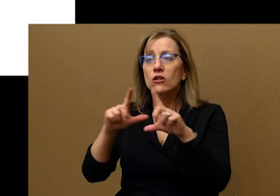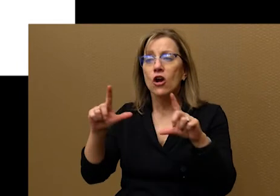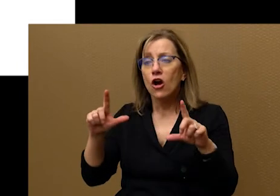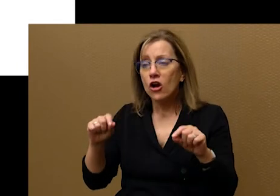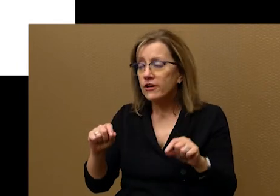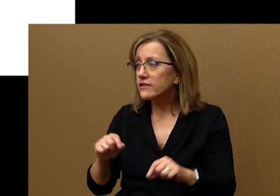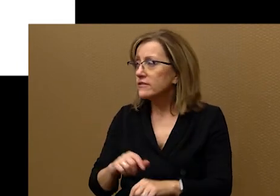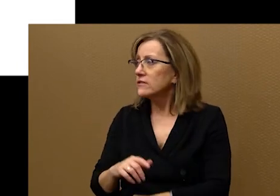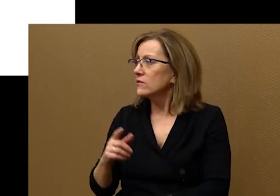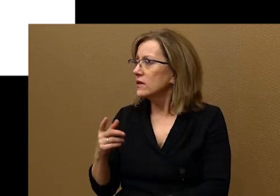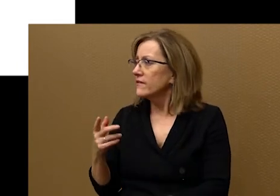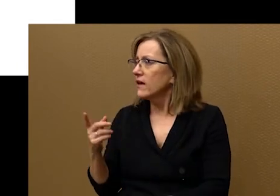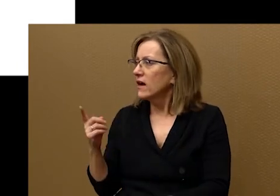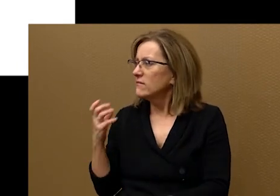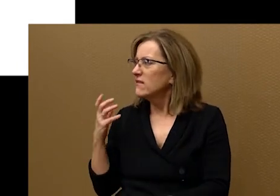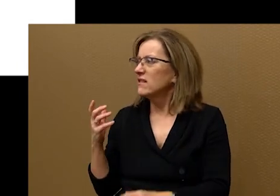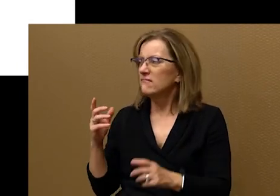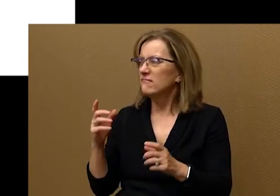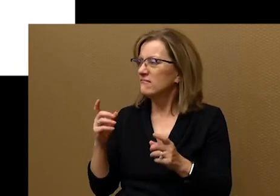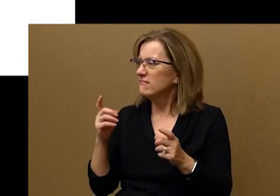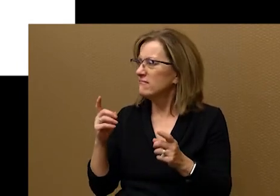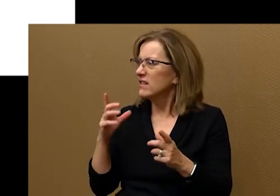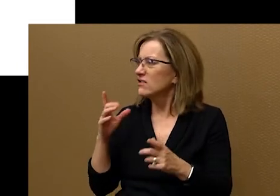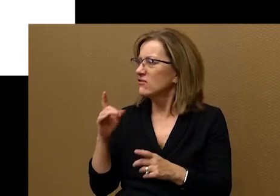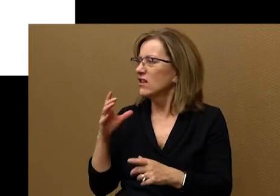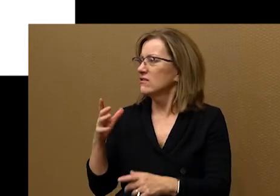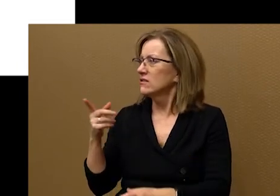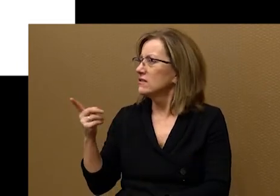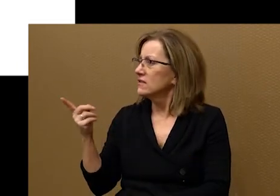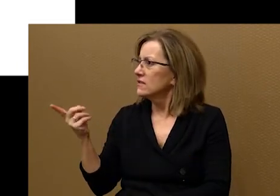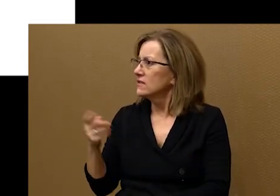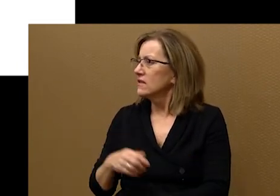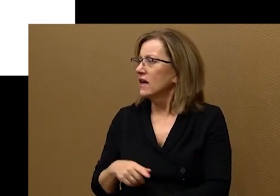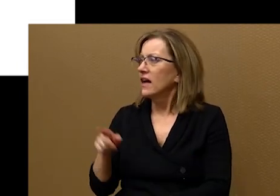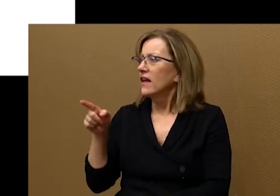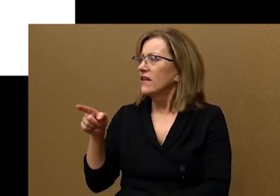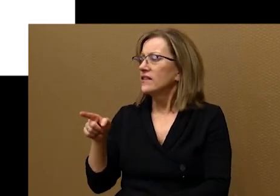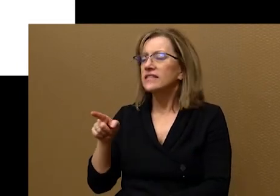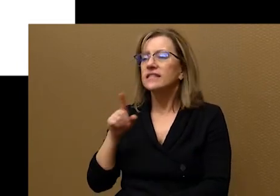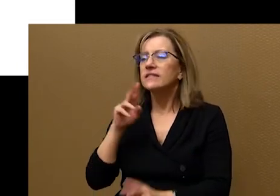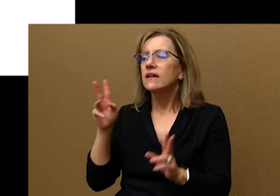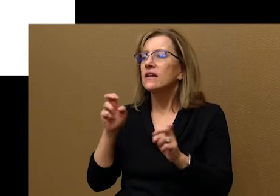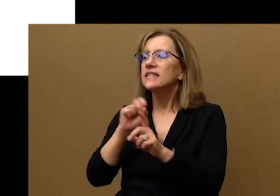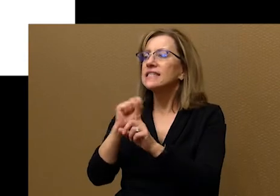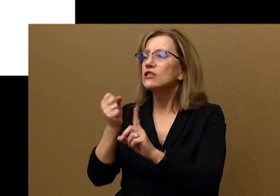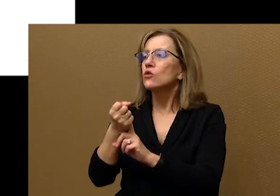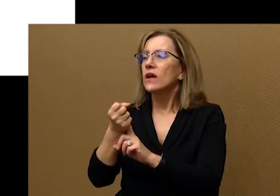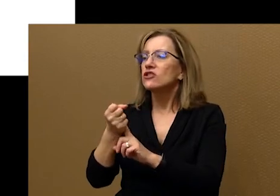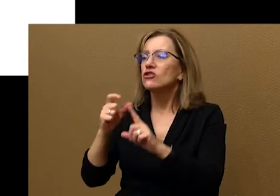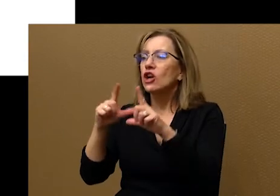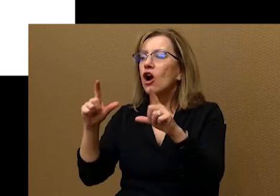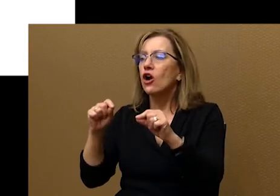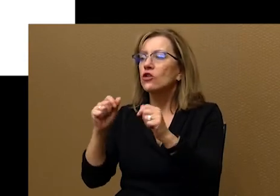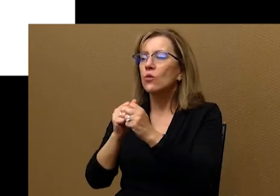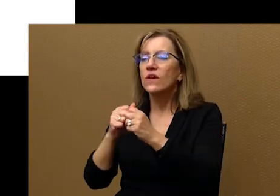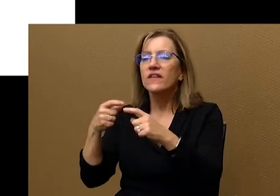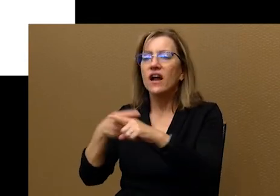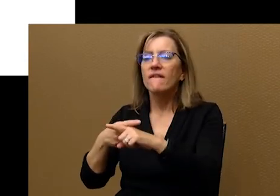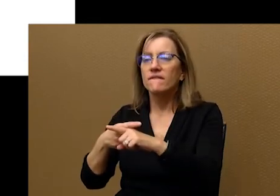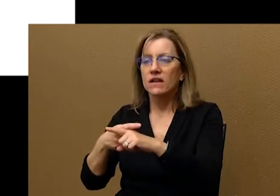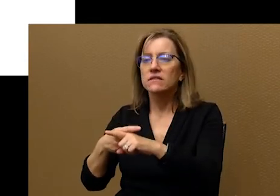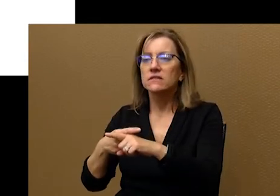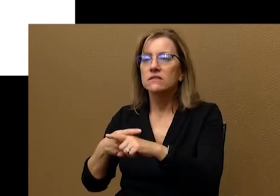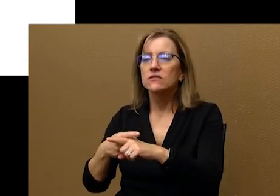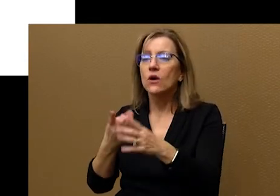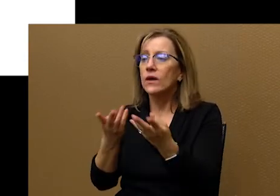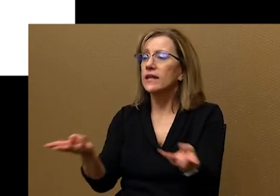have hundreds of these things. And we'd use a card like this. This is a situation card. It has a conflict. So in a group,